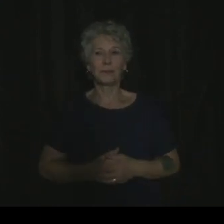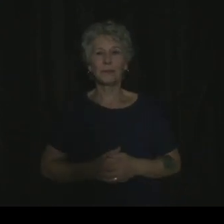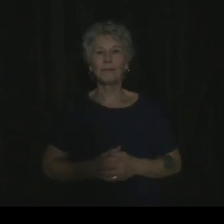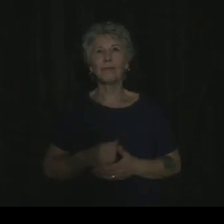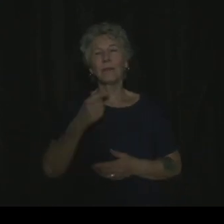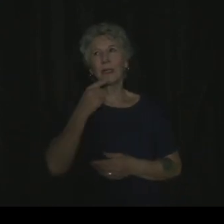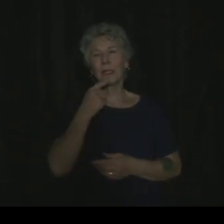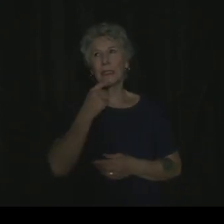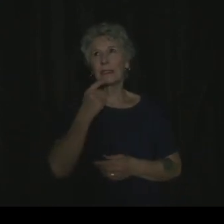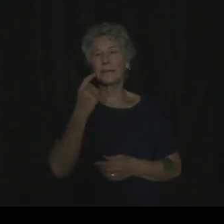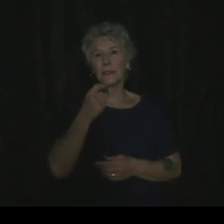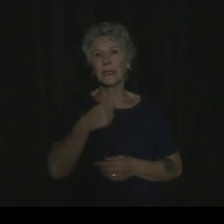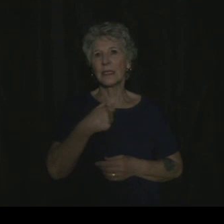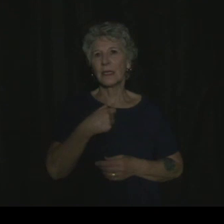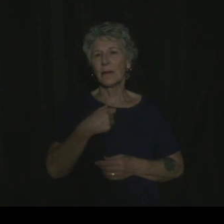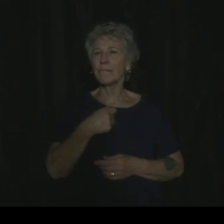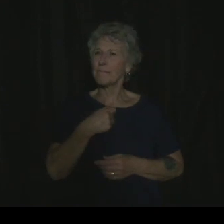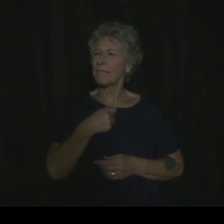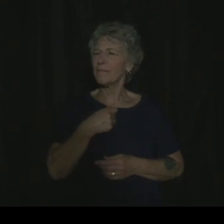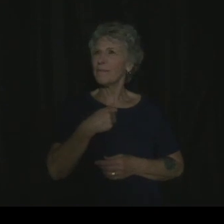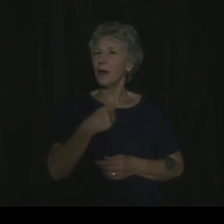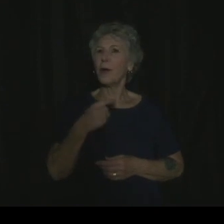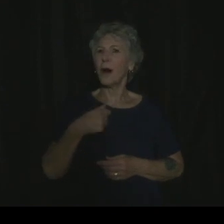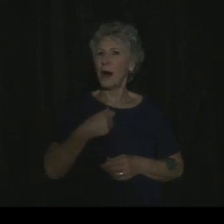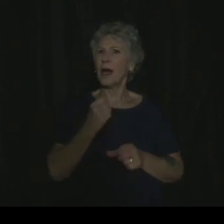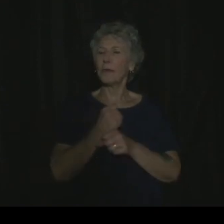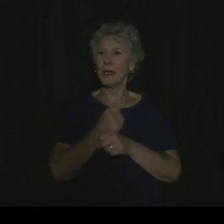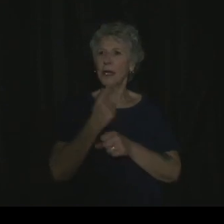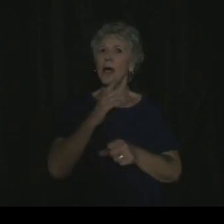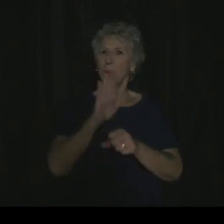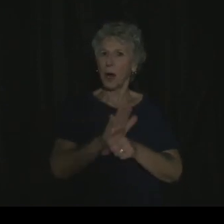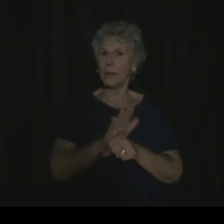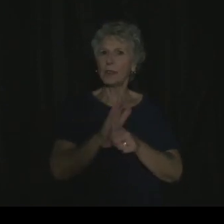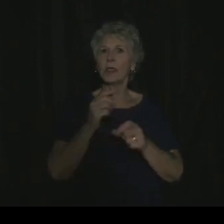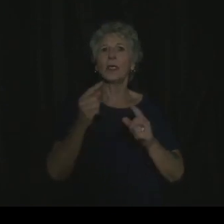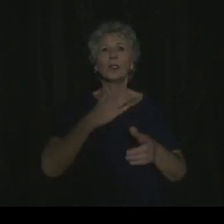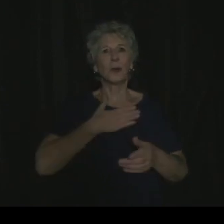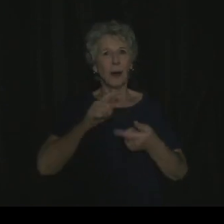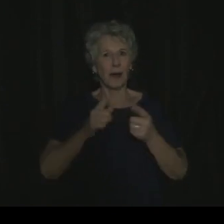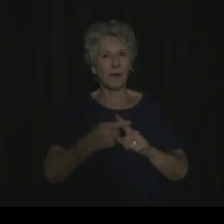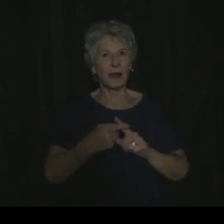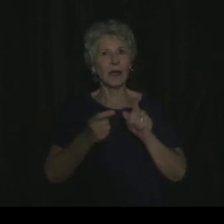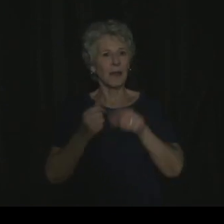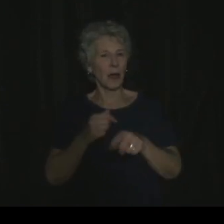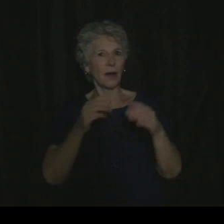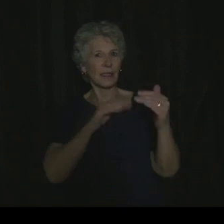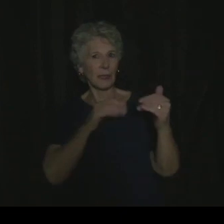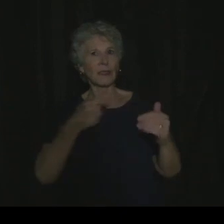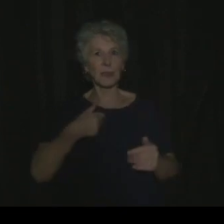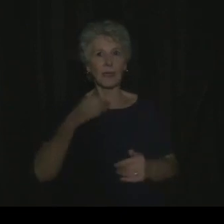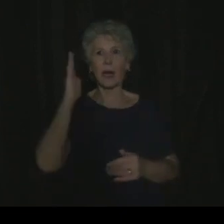said to myself, I made a commitment to my friend. I said, I will go with you. They're expecting me. I'm